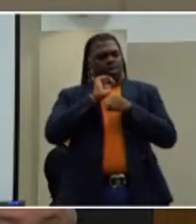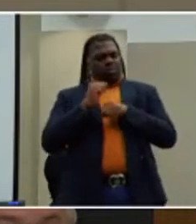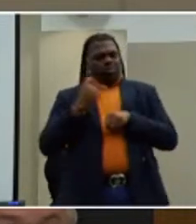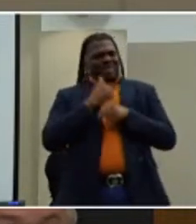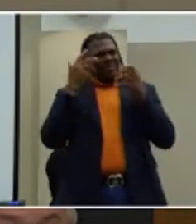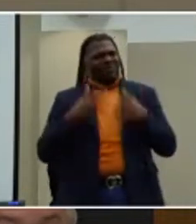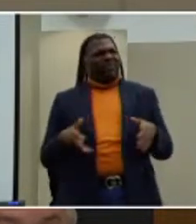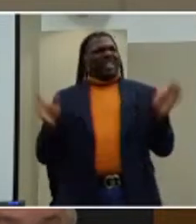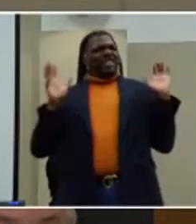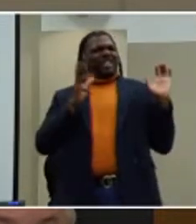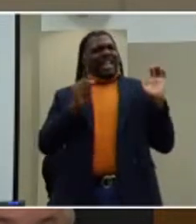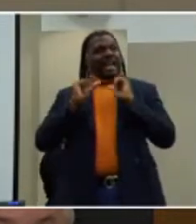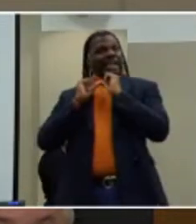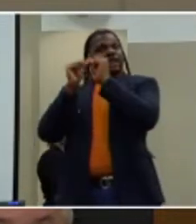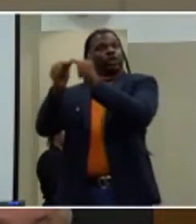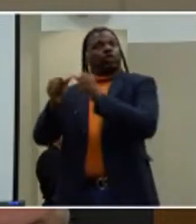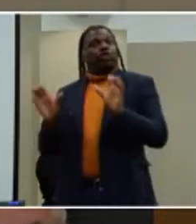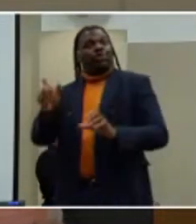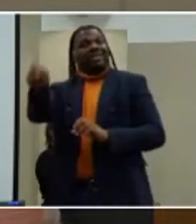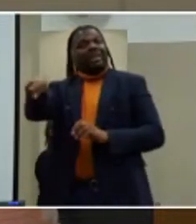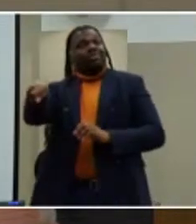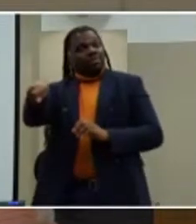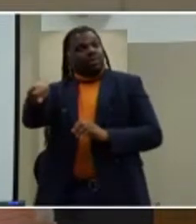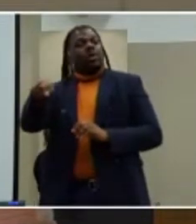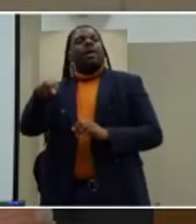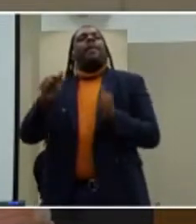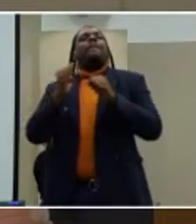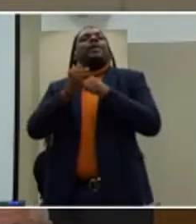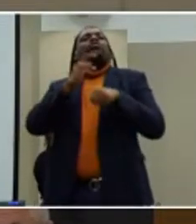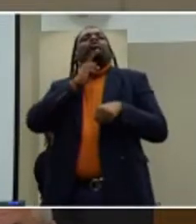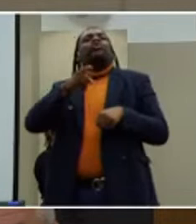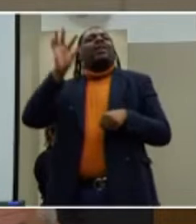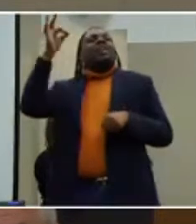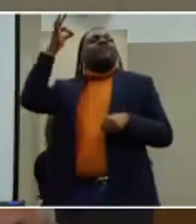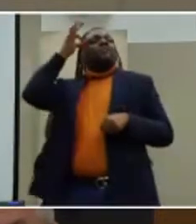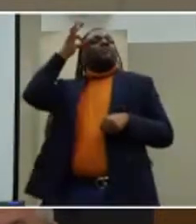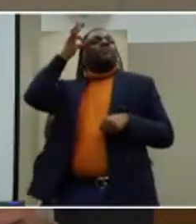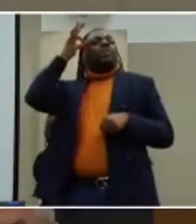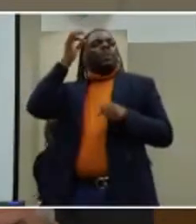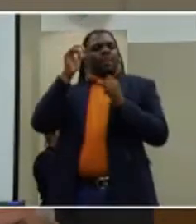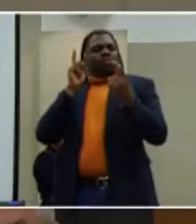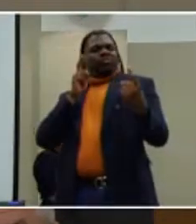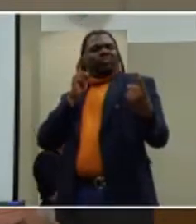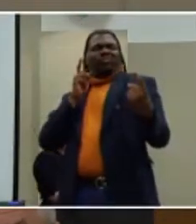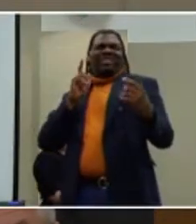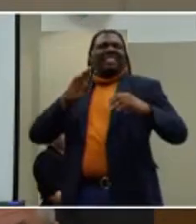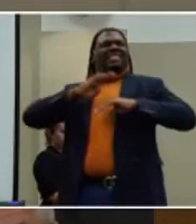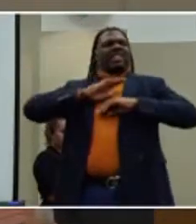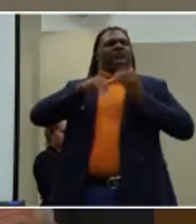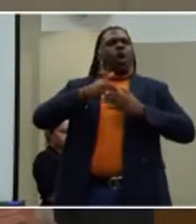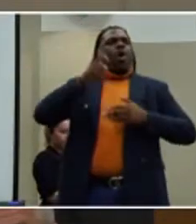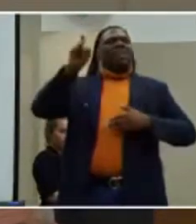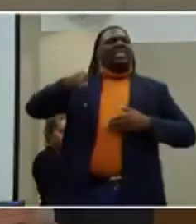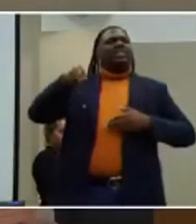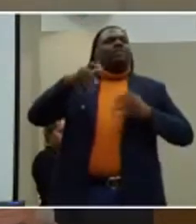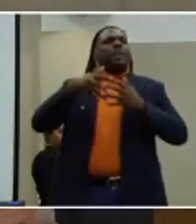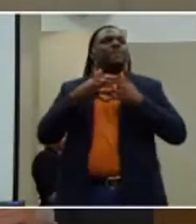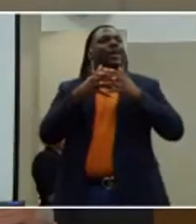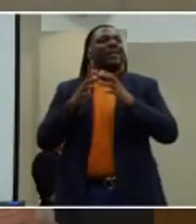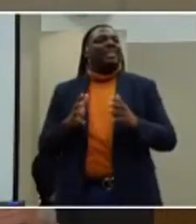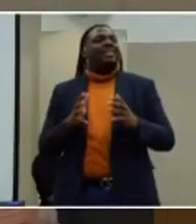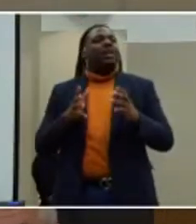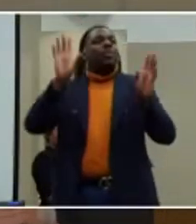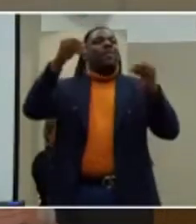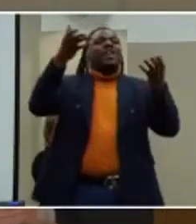and the work that we'll continue to do to ensure that the federal government is meeting Americans where they are and providing them with the